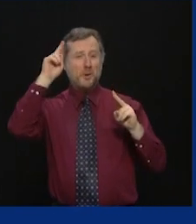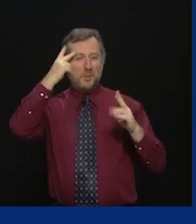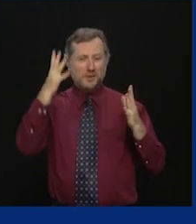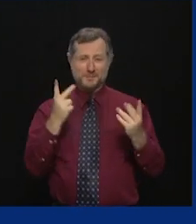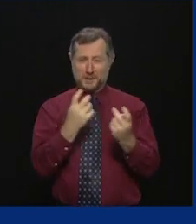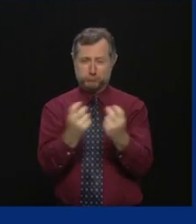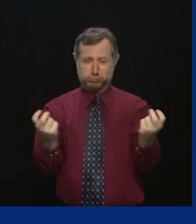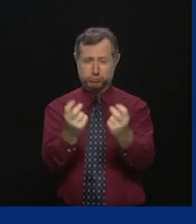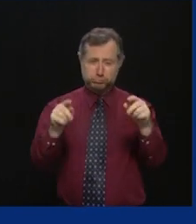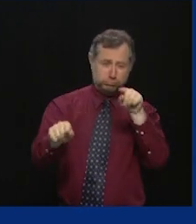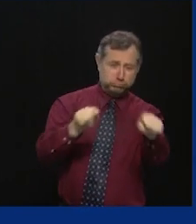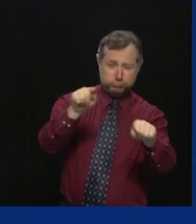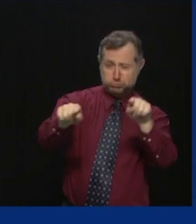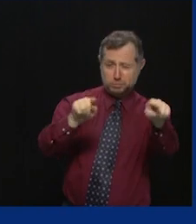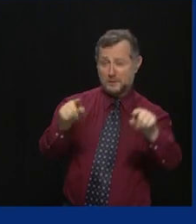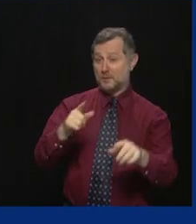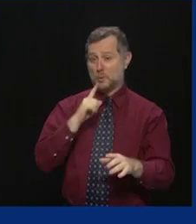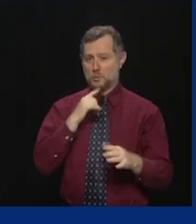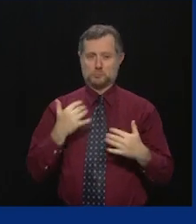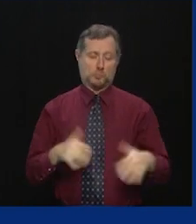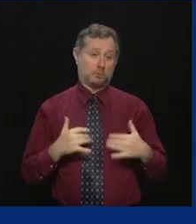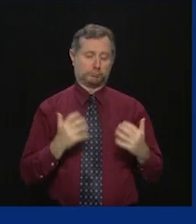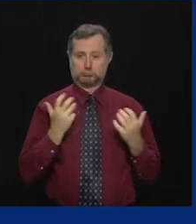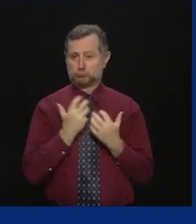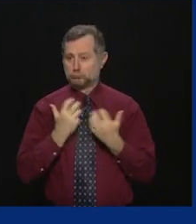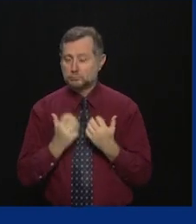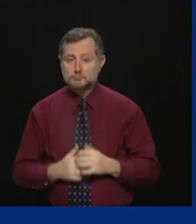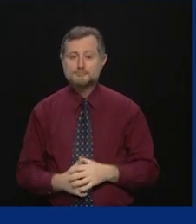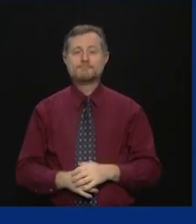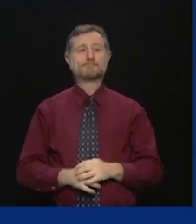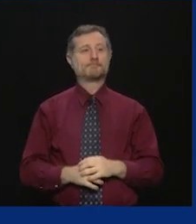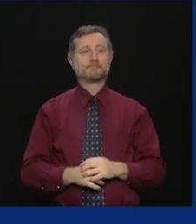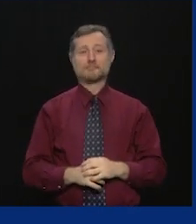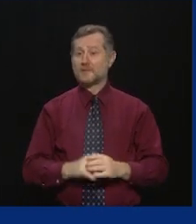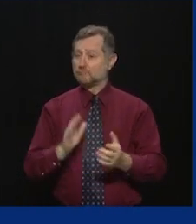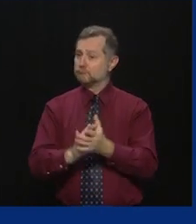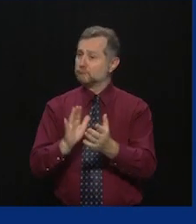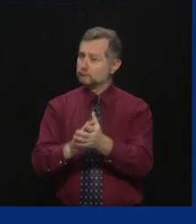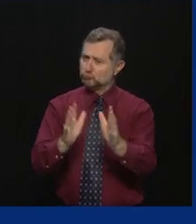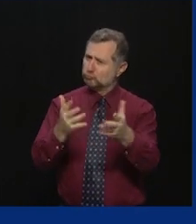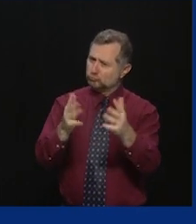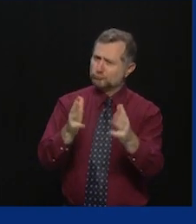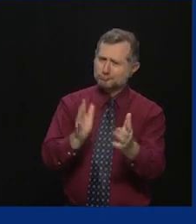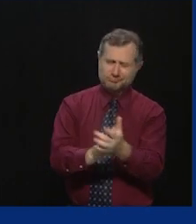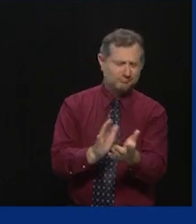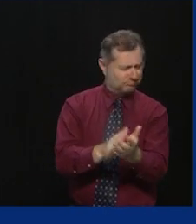city and county, I think, just really made this happen right from the start with this negotiation. So I want to thank you both for your support.